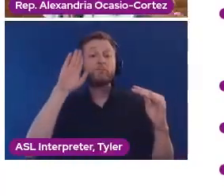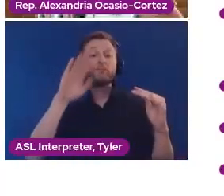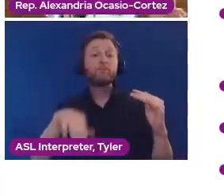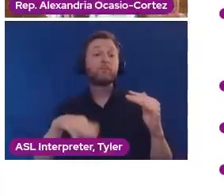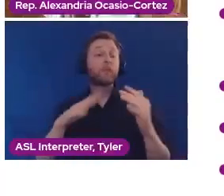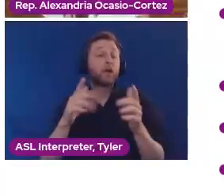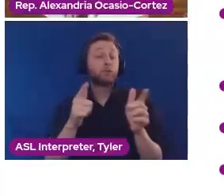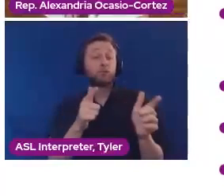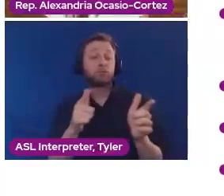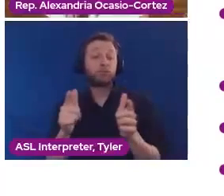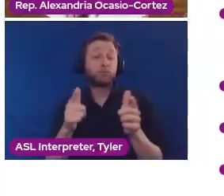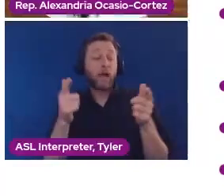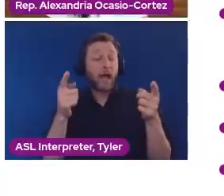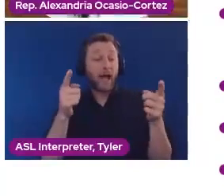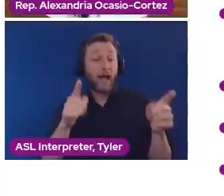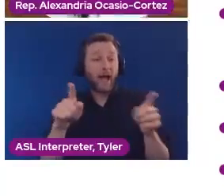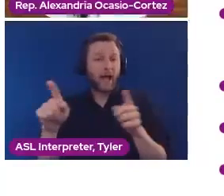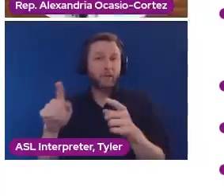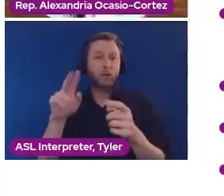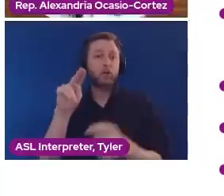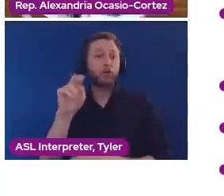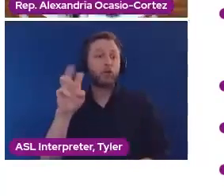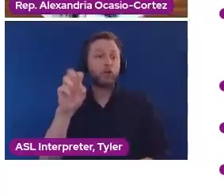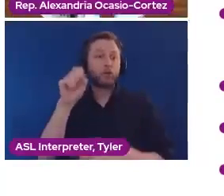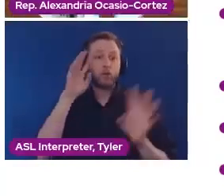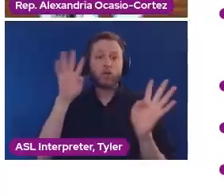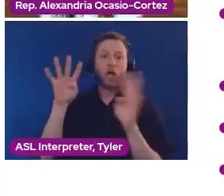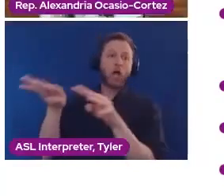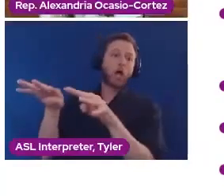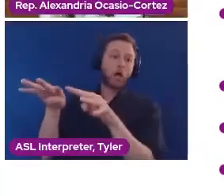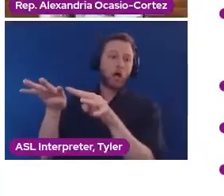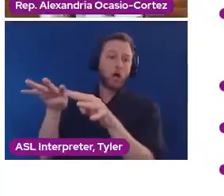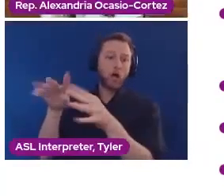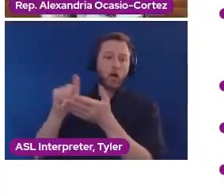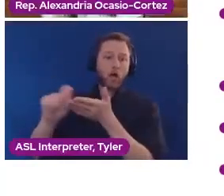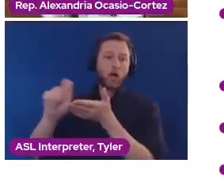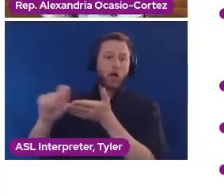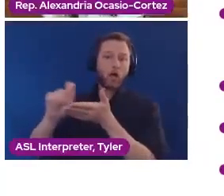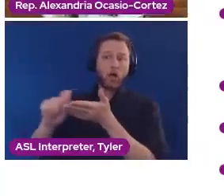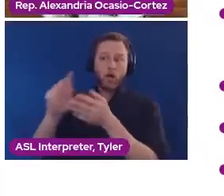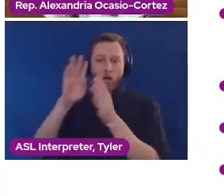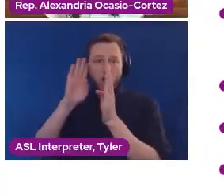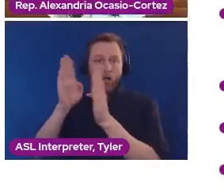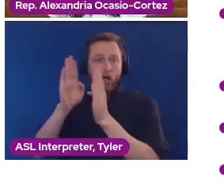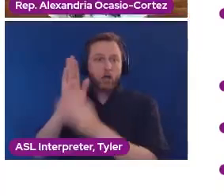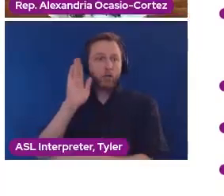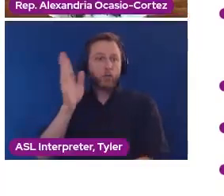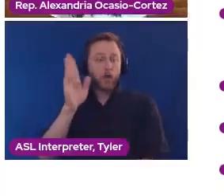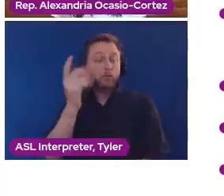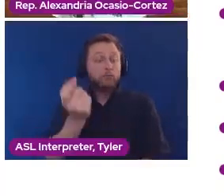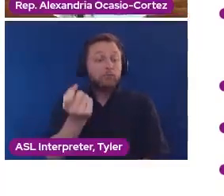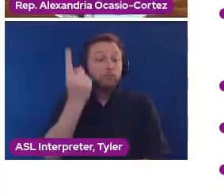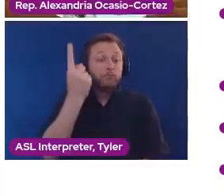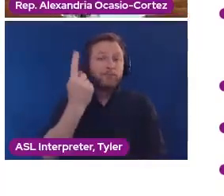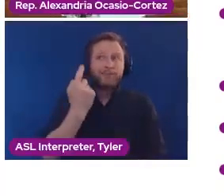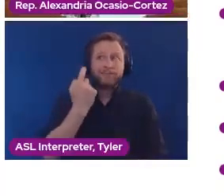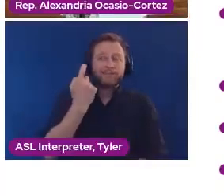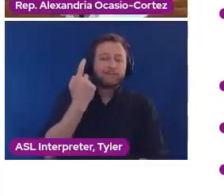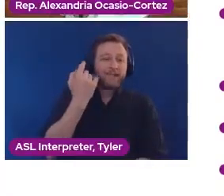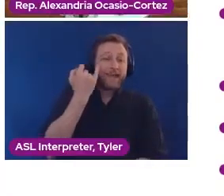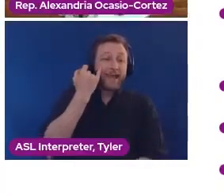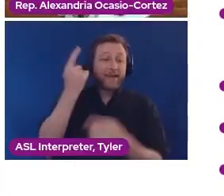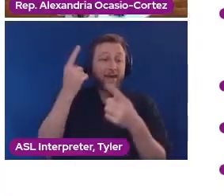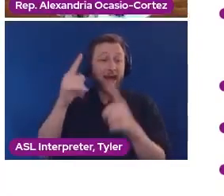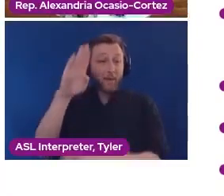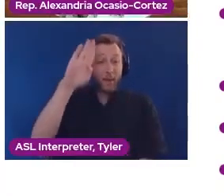theater, that of course gets a lot of news attention. But when it's 12 people who die due to shootings in the Bronx, and it's 12